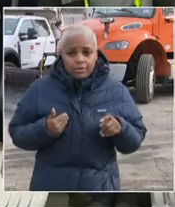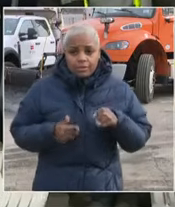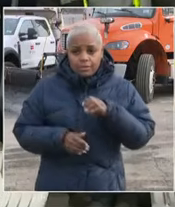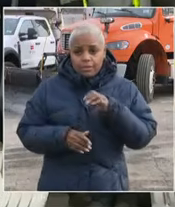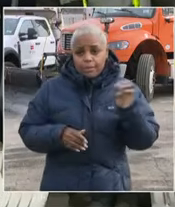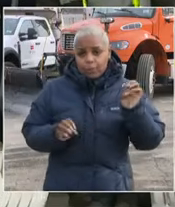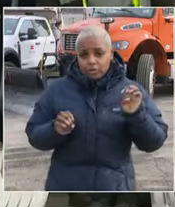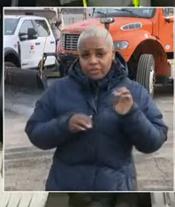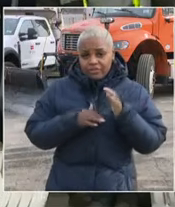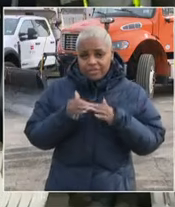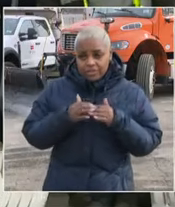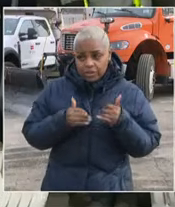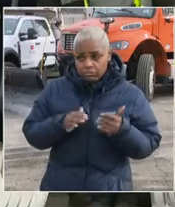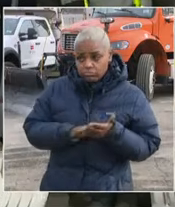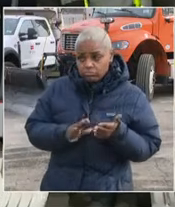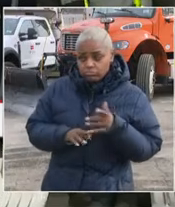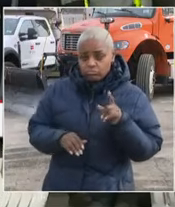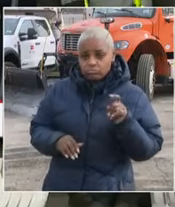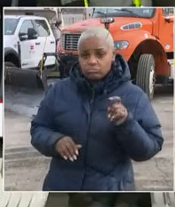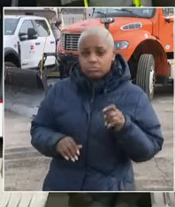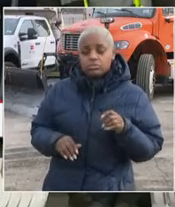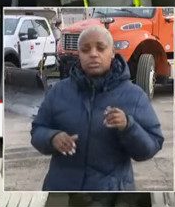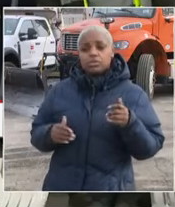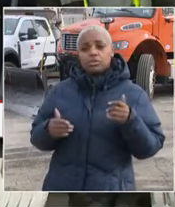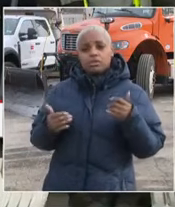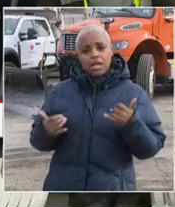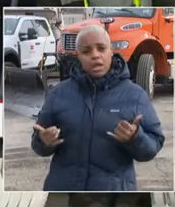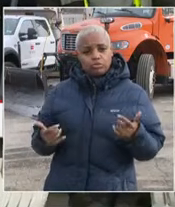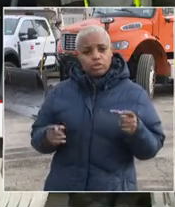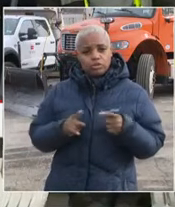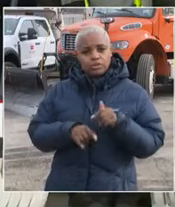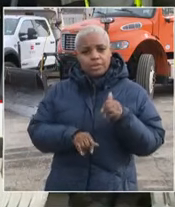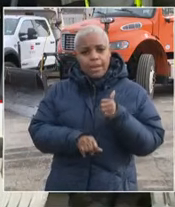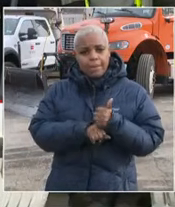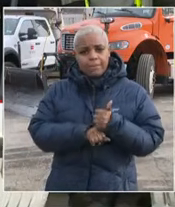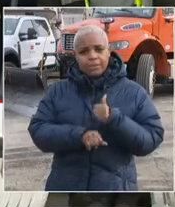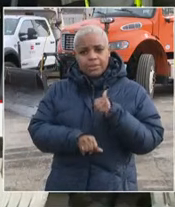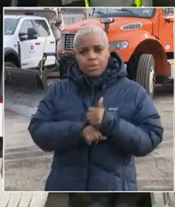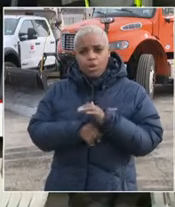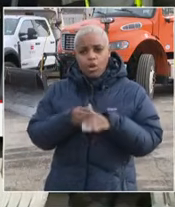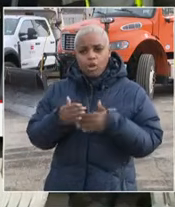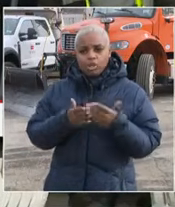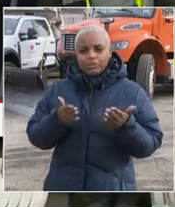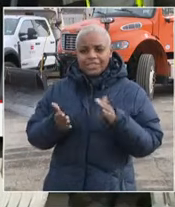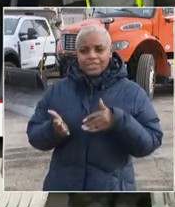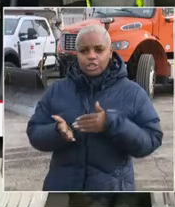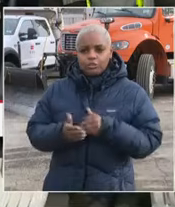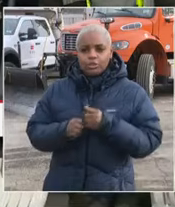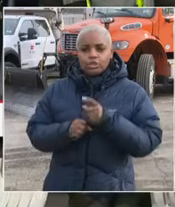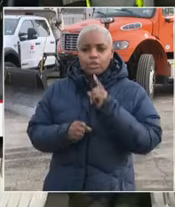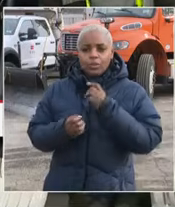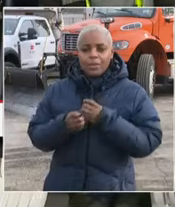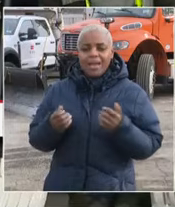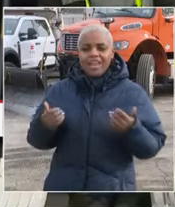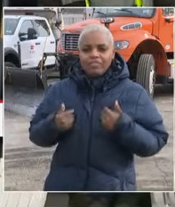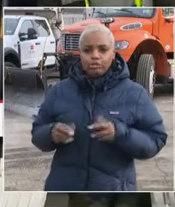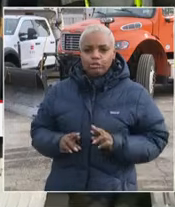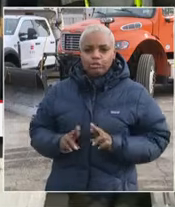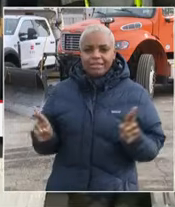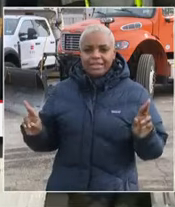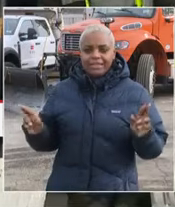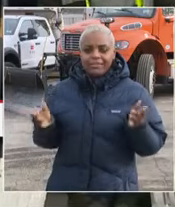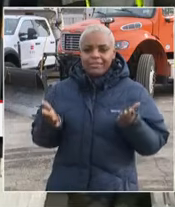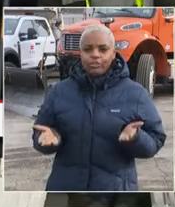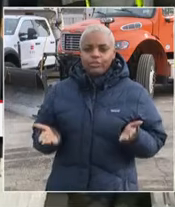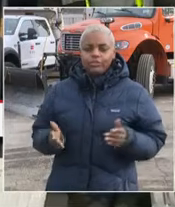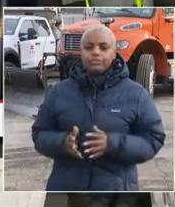pre-staging material all throughout our region and the different service centers to make sure we have all the necessary equipment and staff. We continue to bring